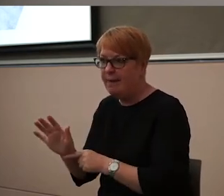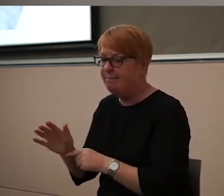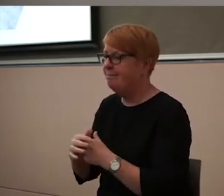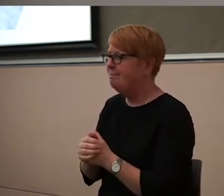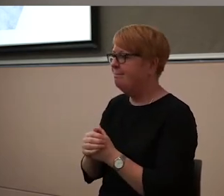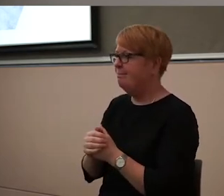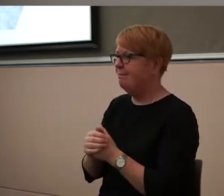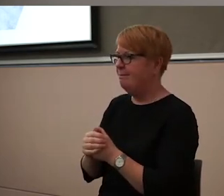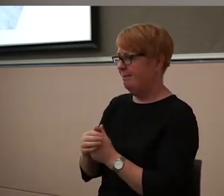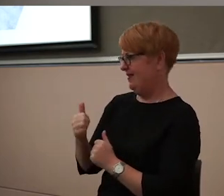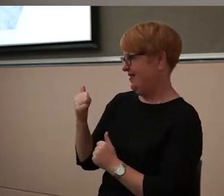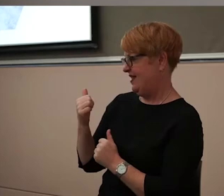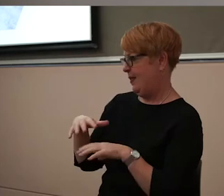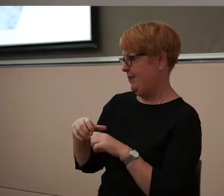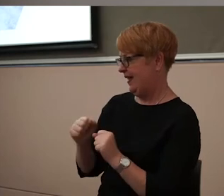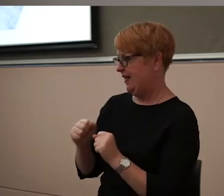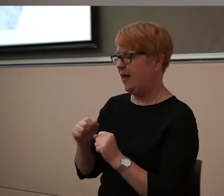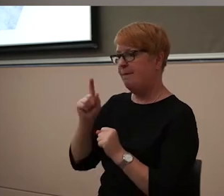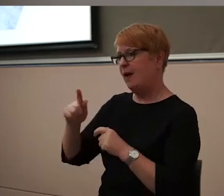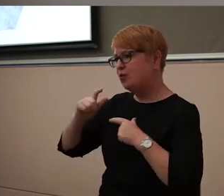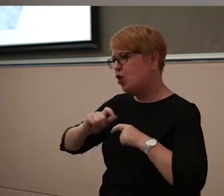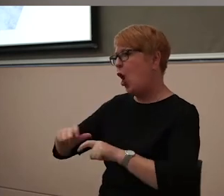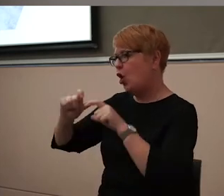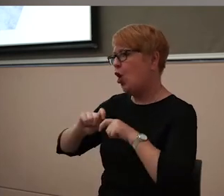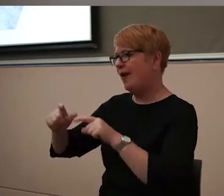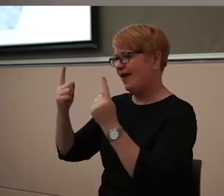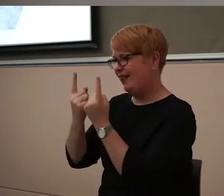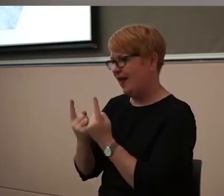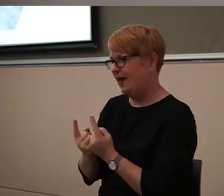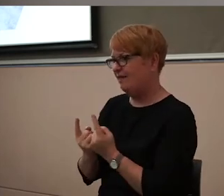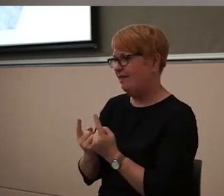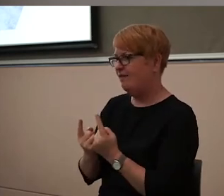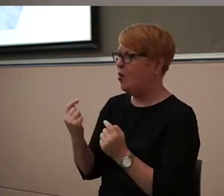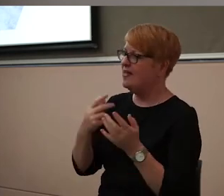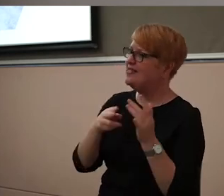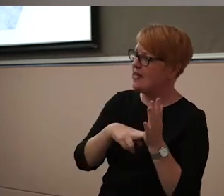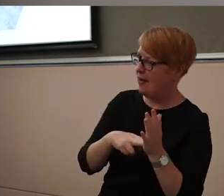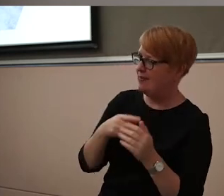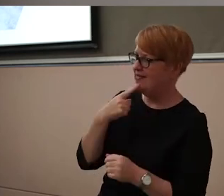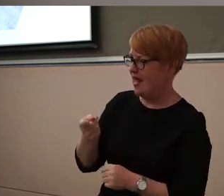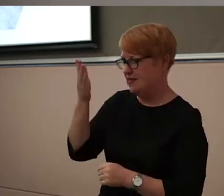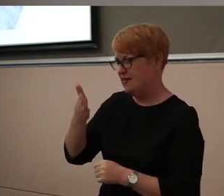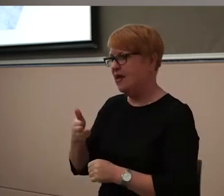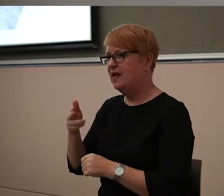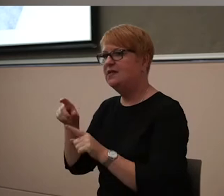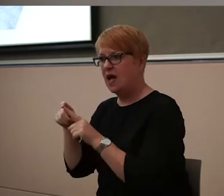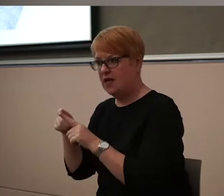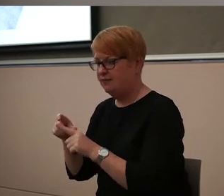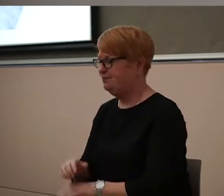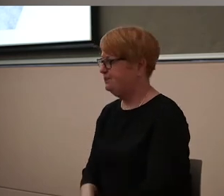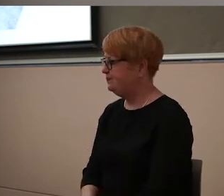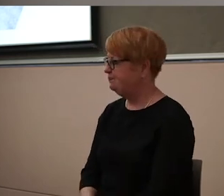called Simon Says / Dada. So Simon is my father, and Dada was my grandfather on my mother's